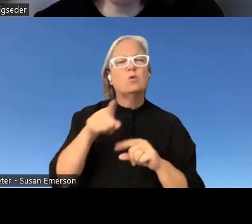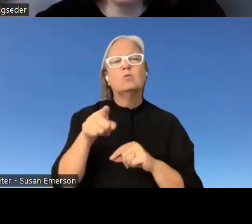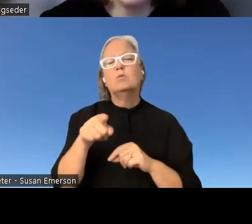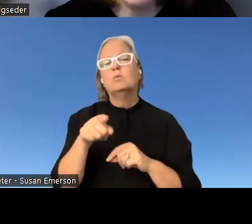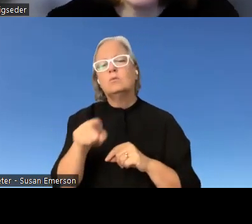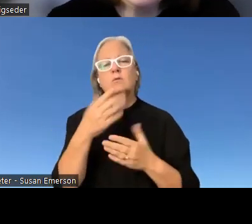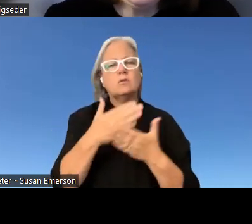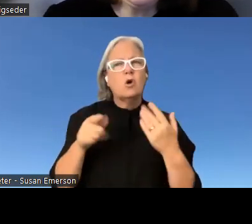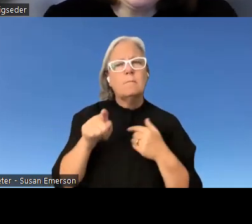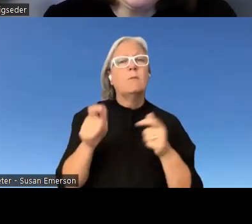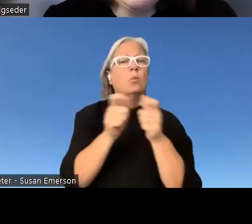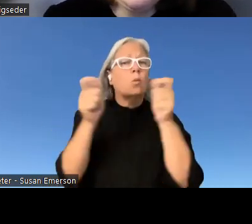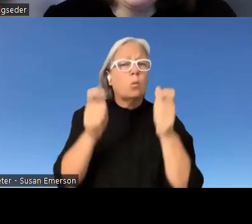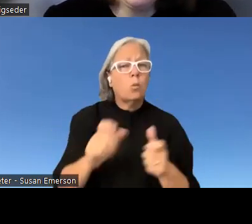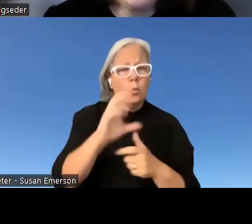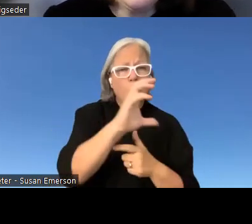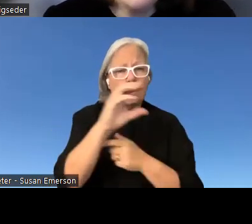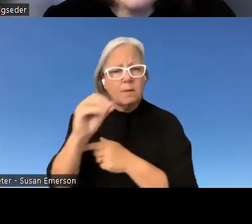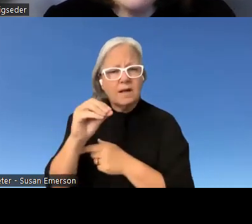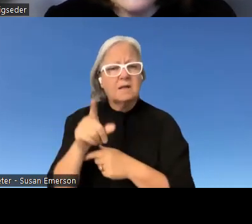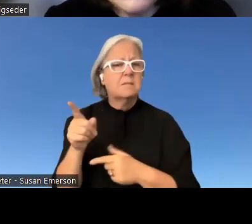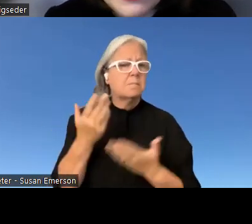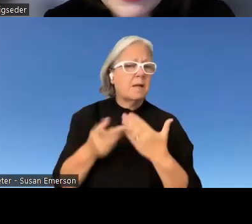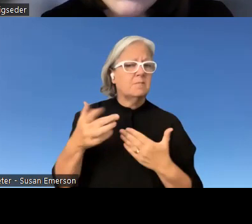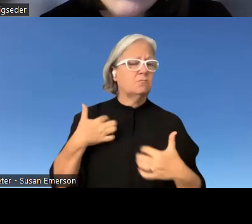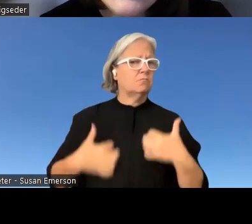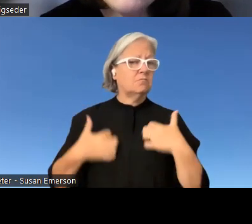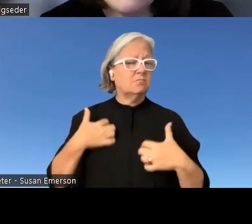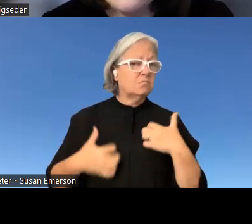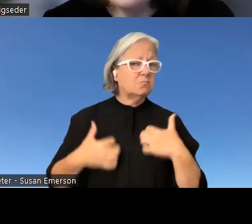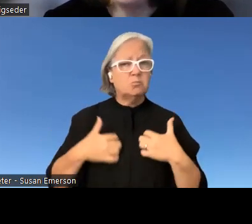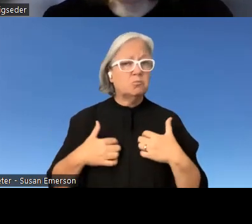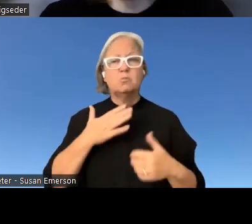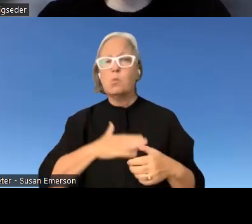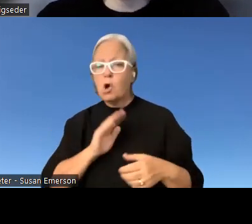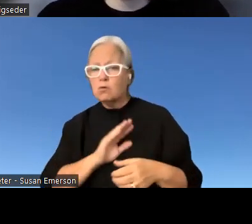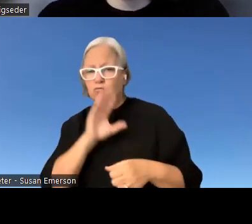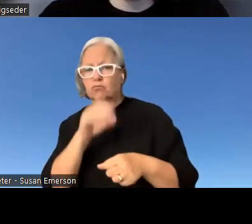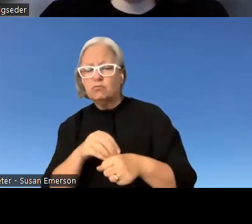might be interested also to join our Zero Project Scaling Solutions program.